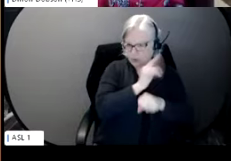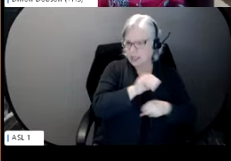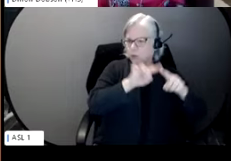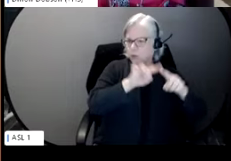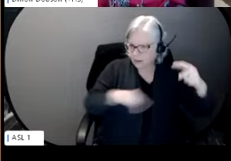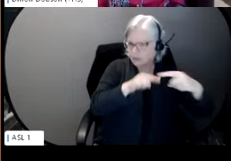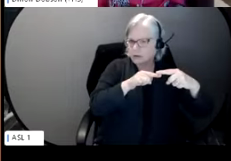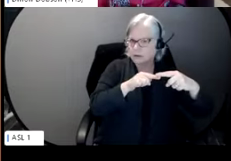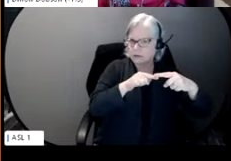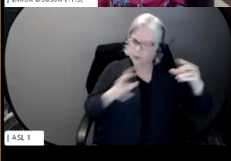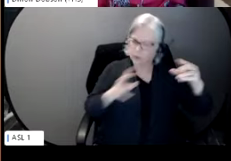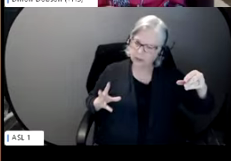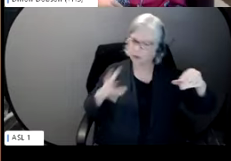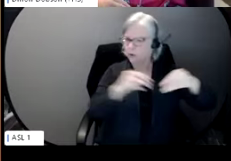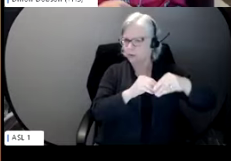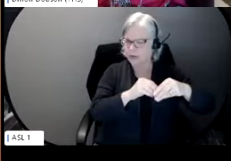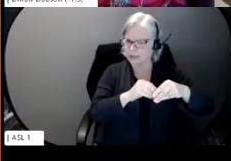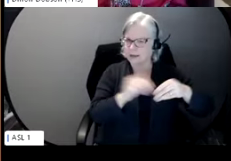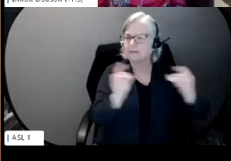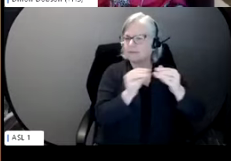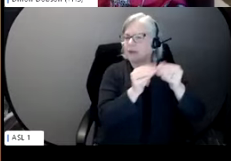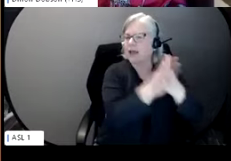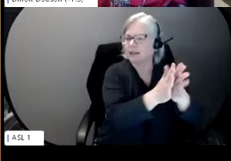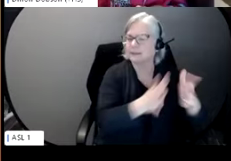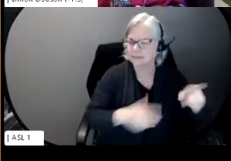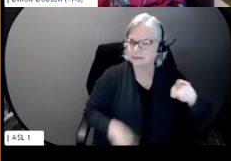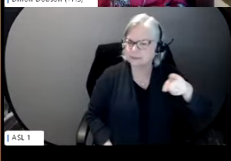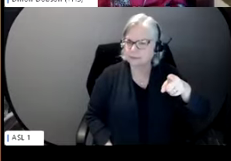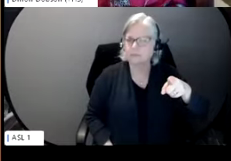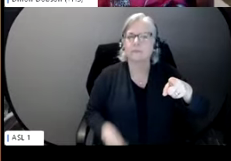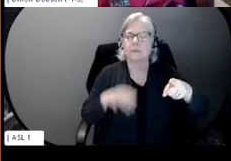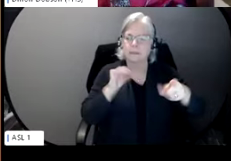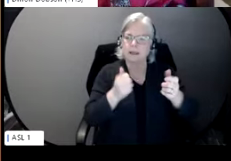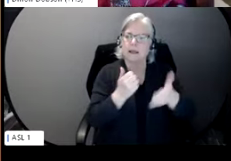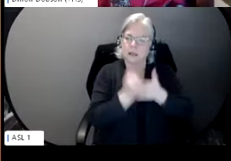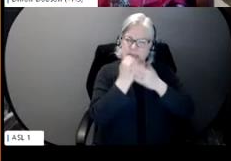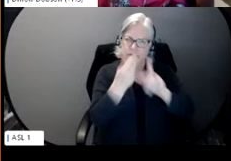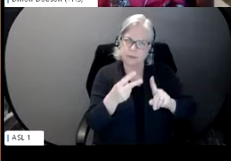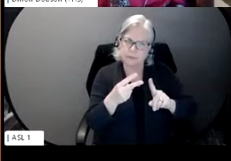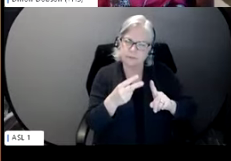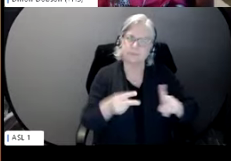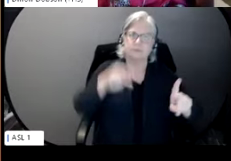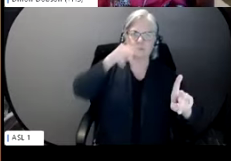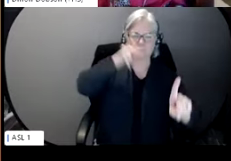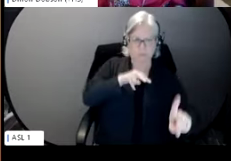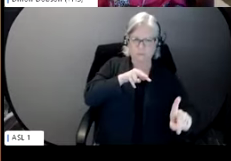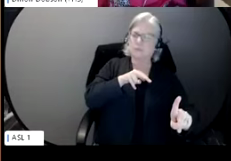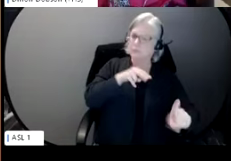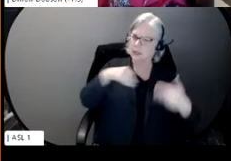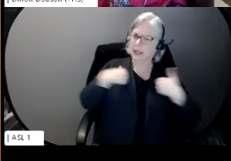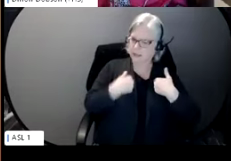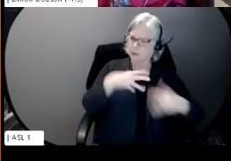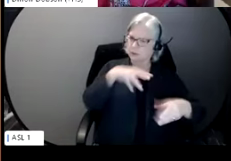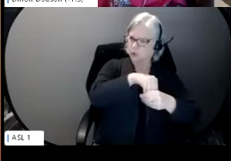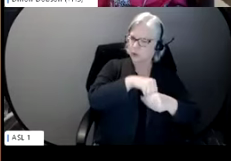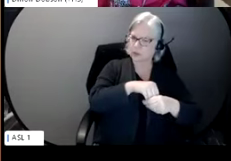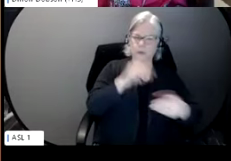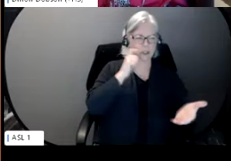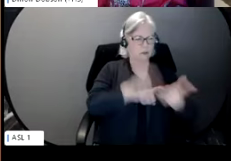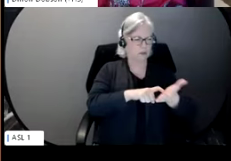the violence link. And what this does is it expands the lens again to include animals so that we can see and notice patterns of